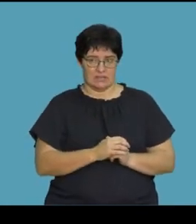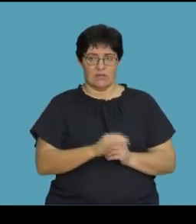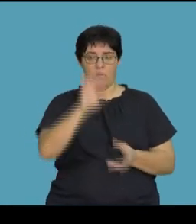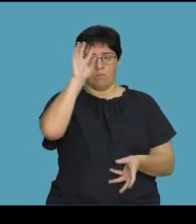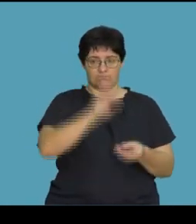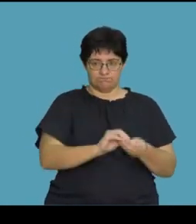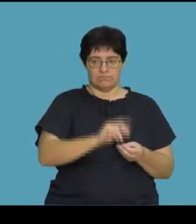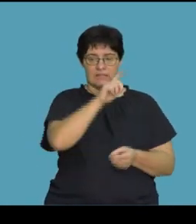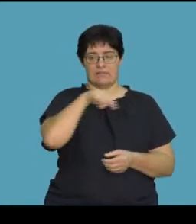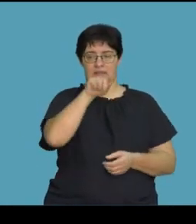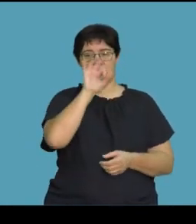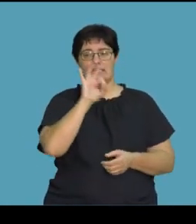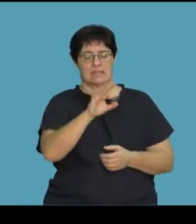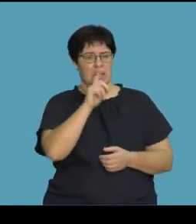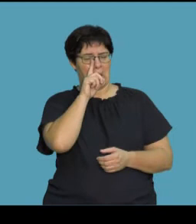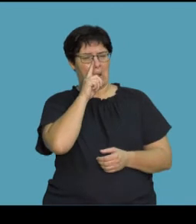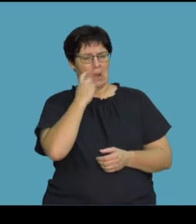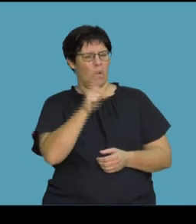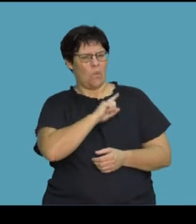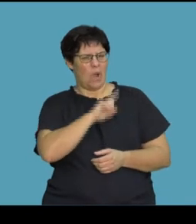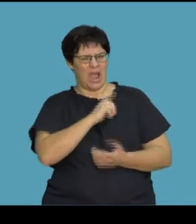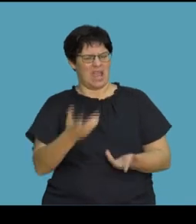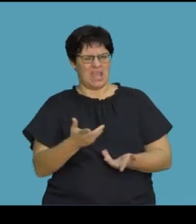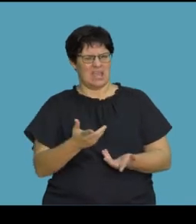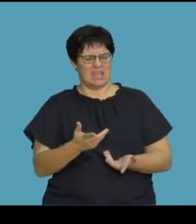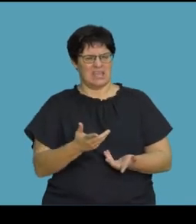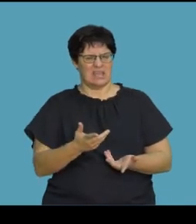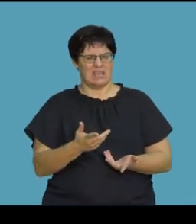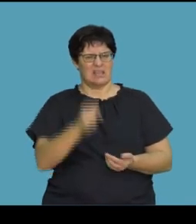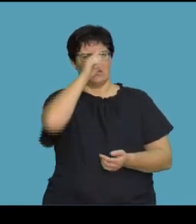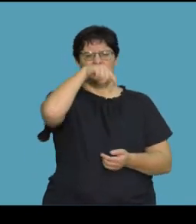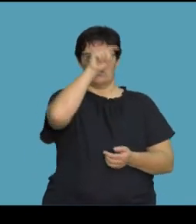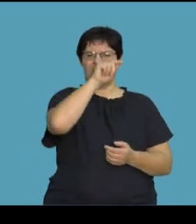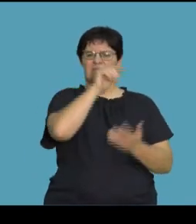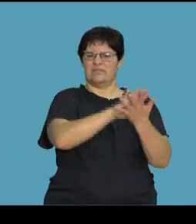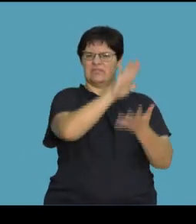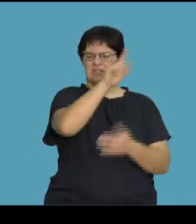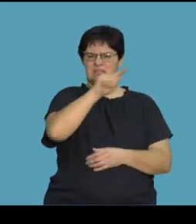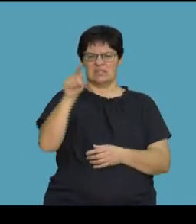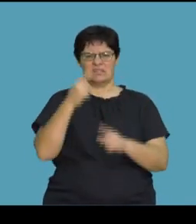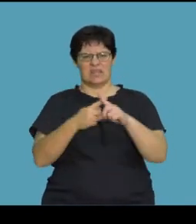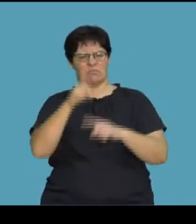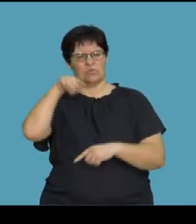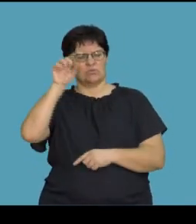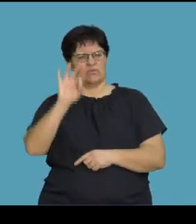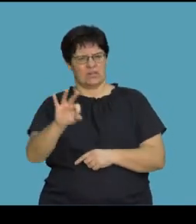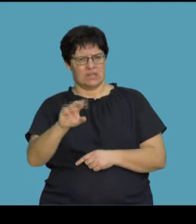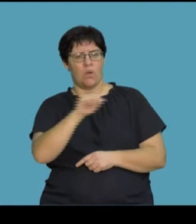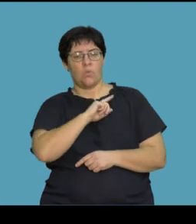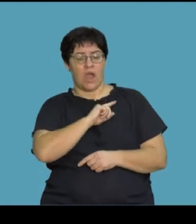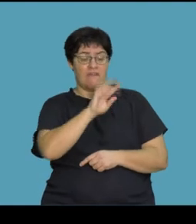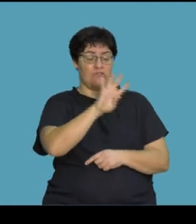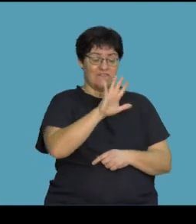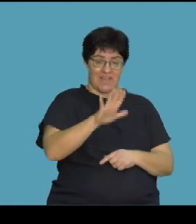divided by root of 3, right? Why am I writing the one at the top as root of 15 times root of 3? It's because